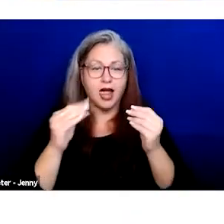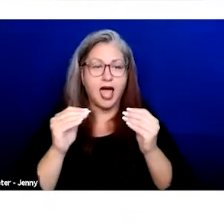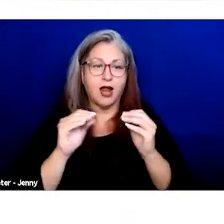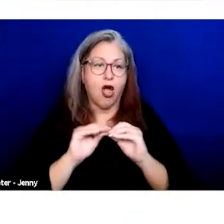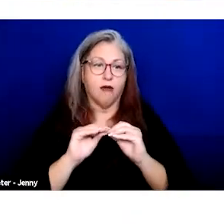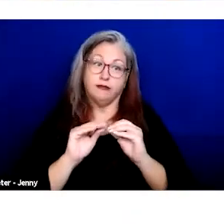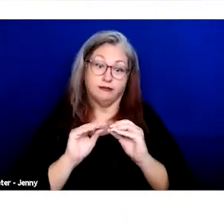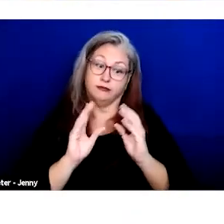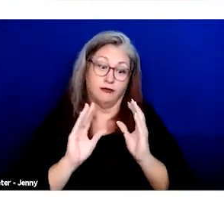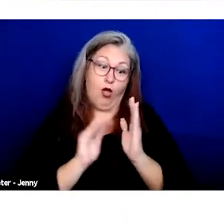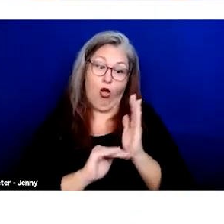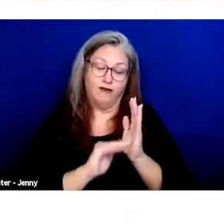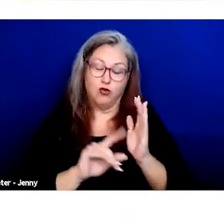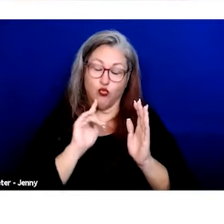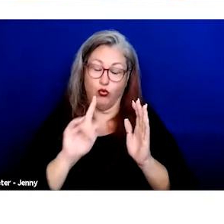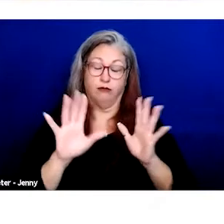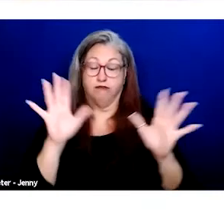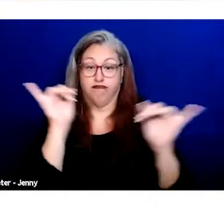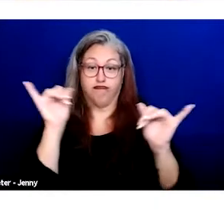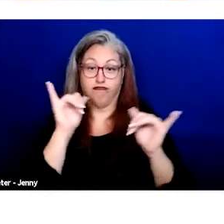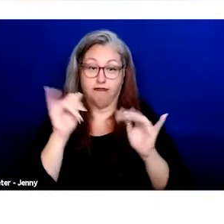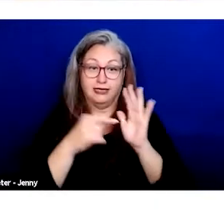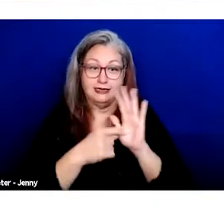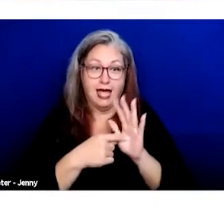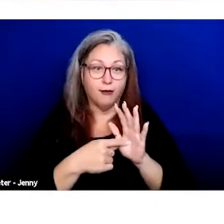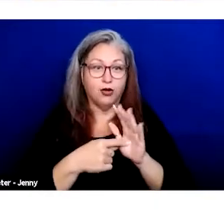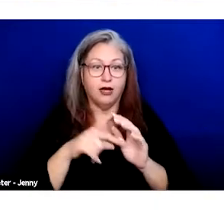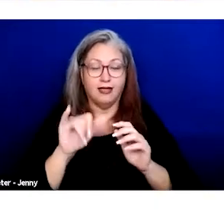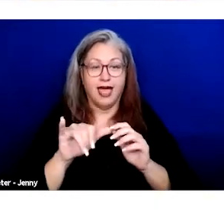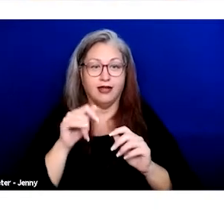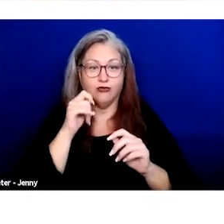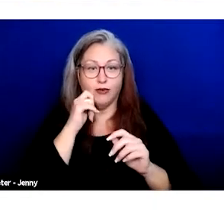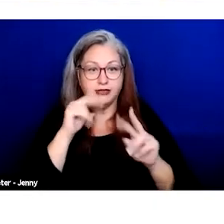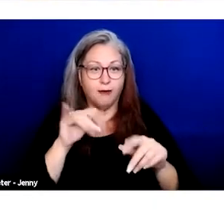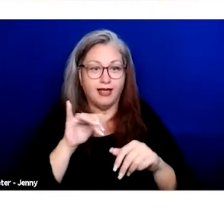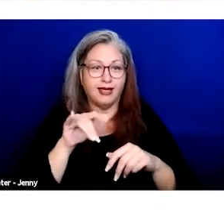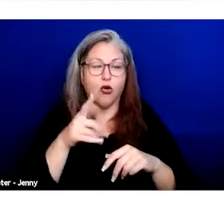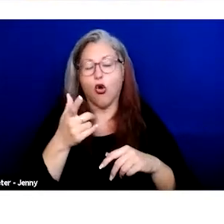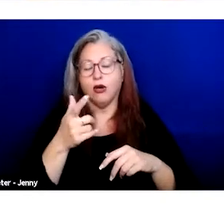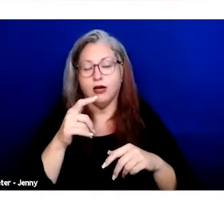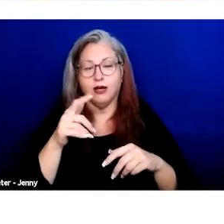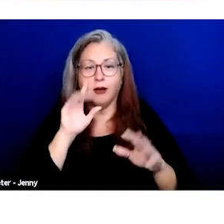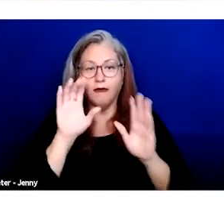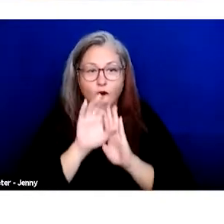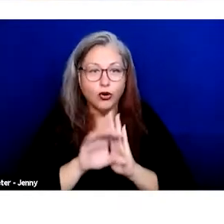spectacular examples of fashion racism, like a racist fashion